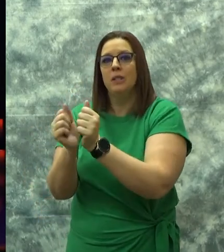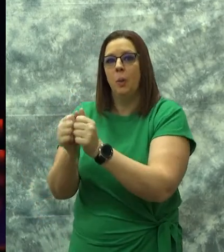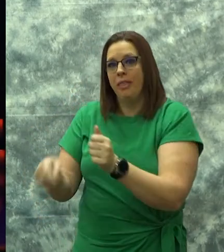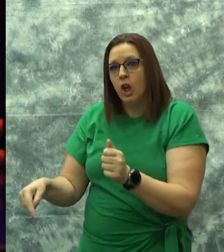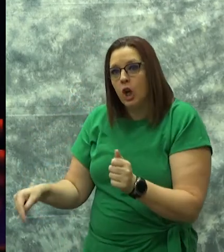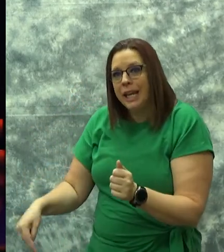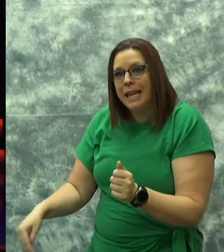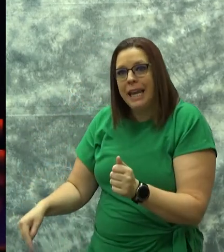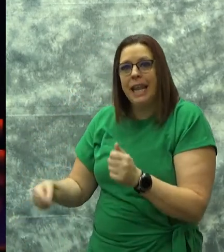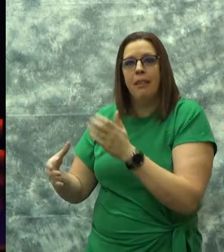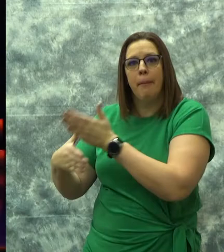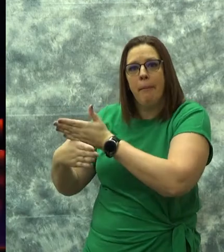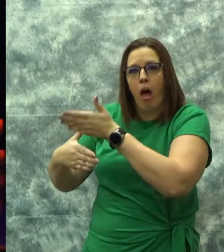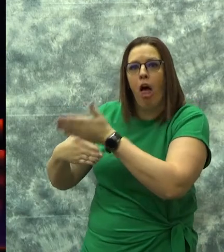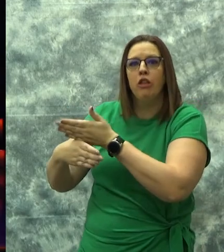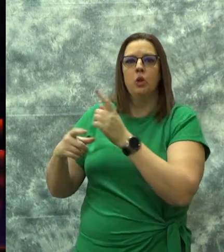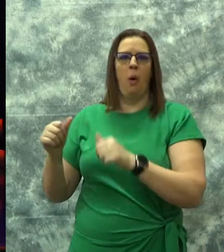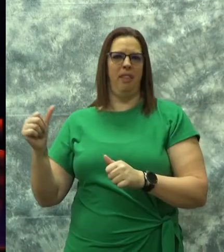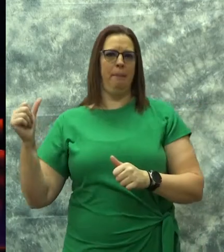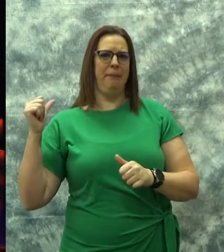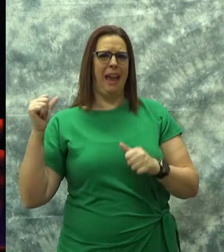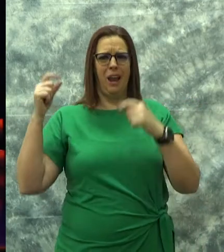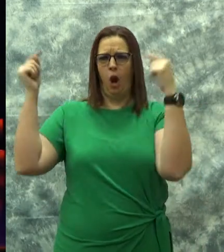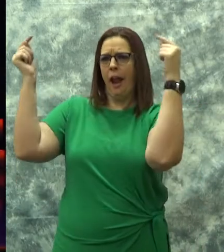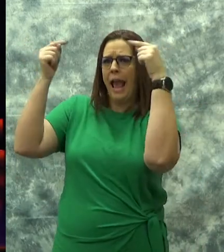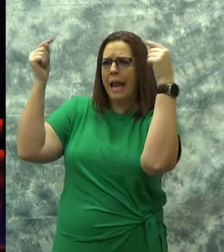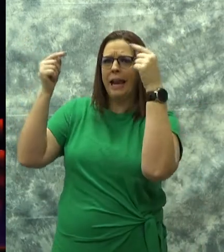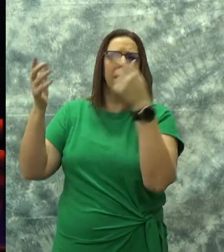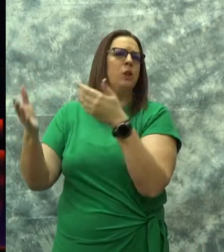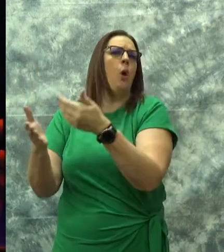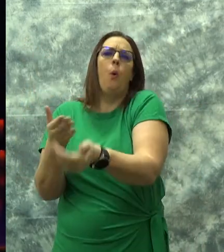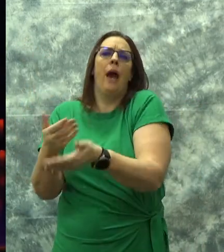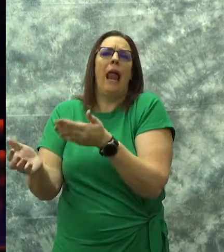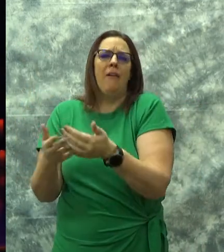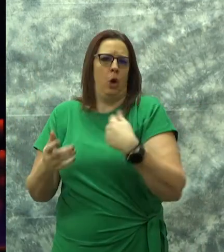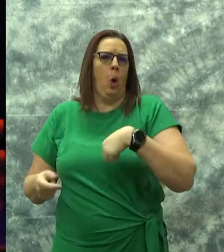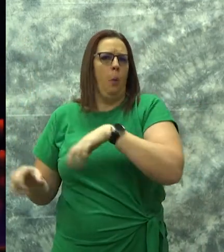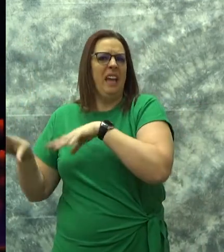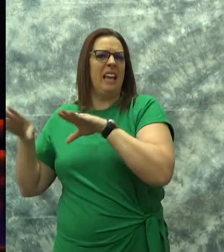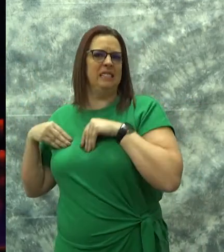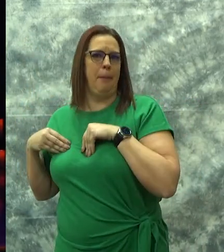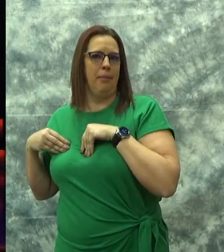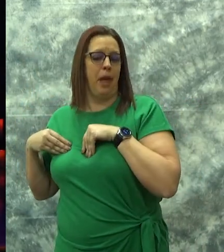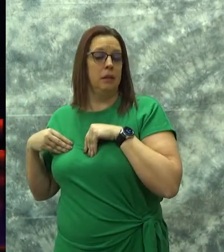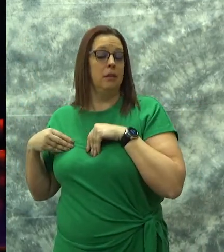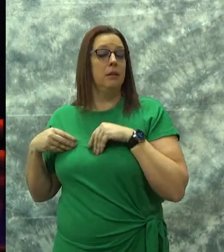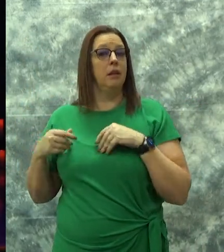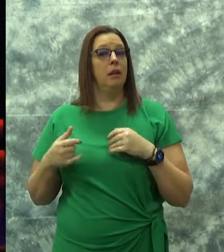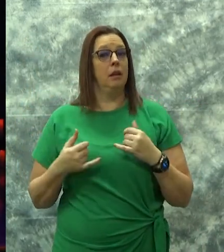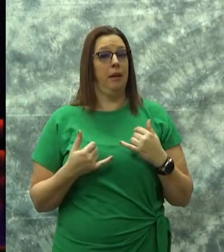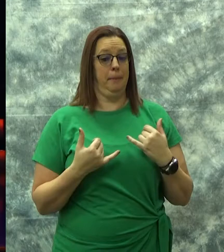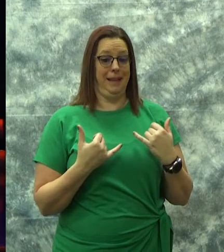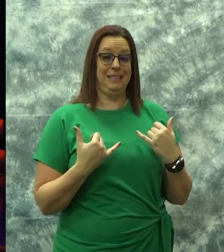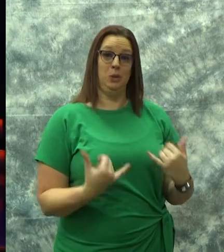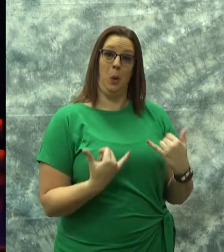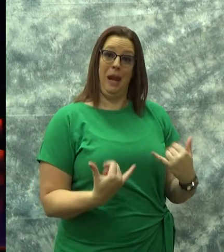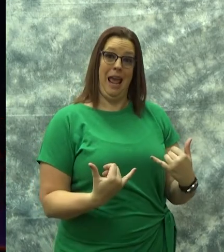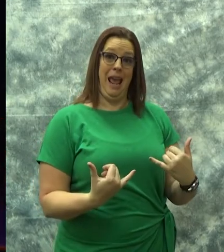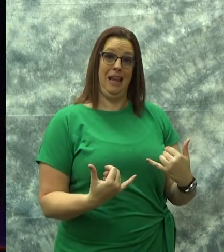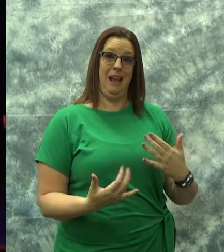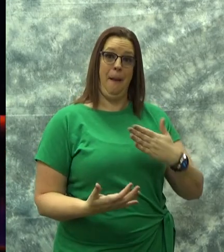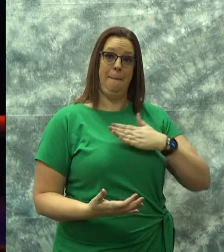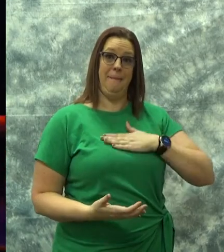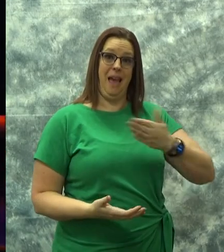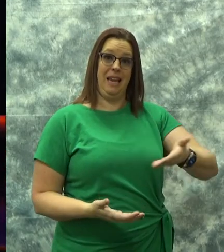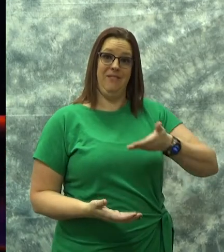us with that knee that bothers us, or that backache, or those headaches, or whatever. We accept that. Today, in my